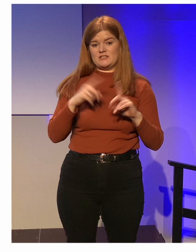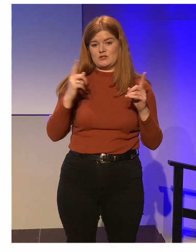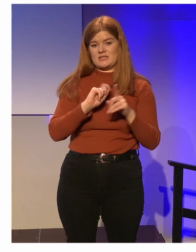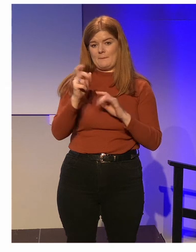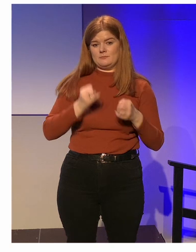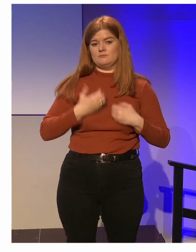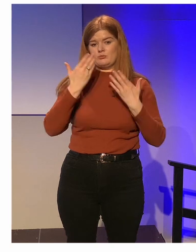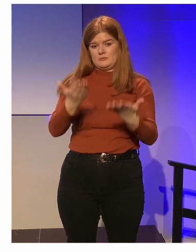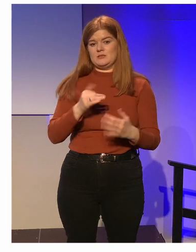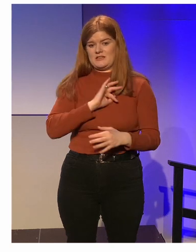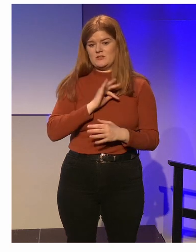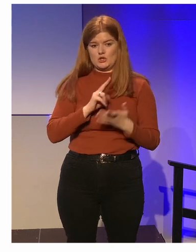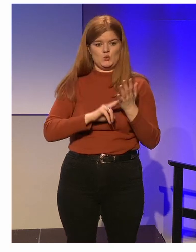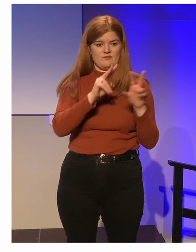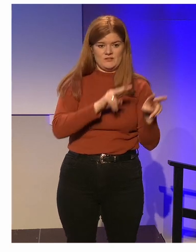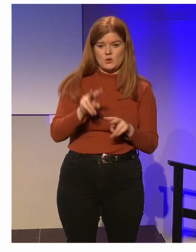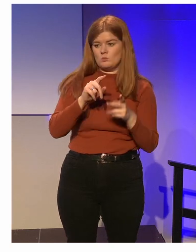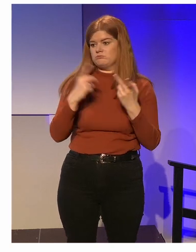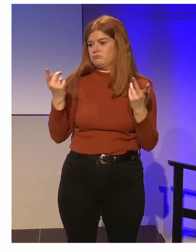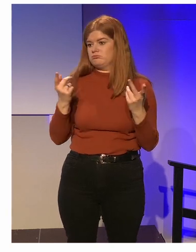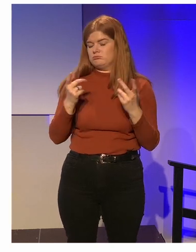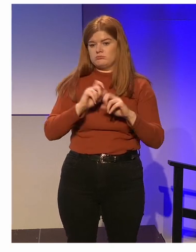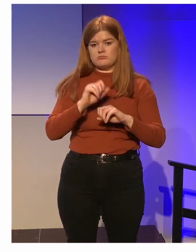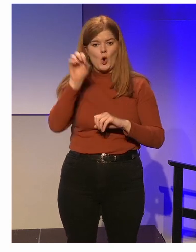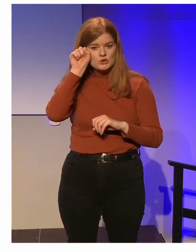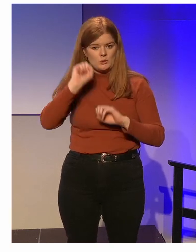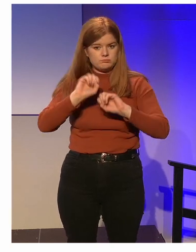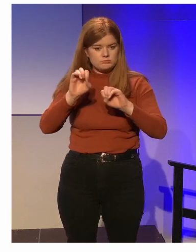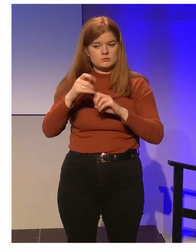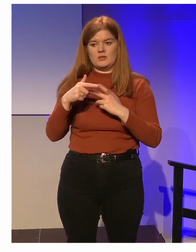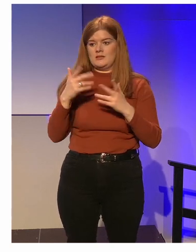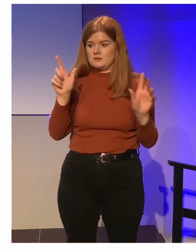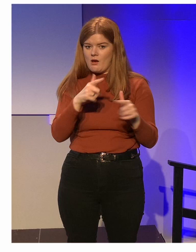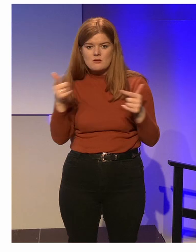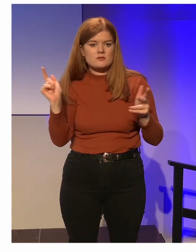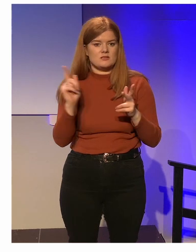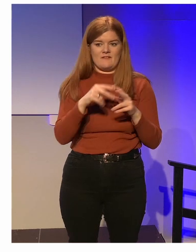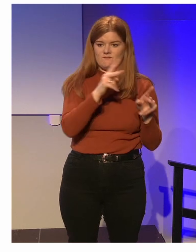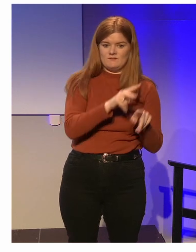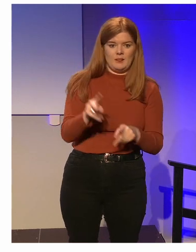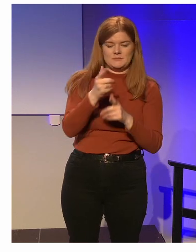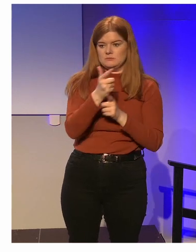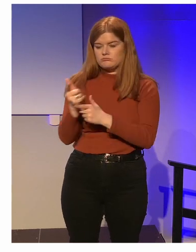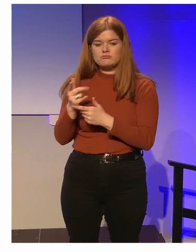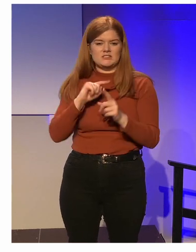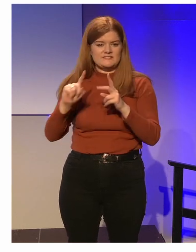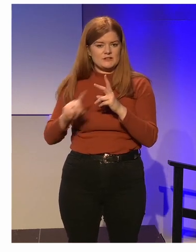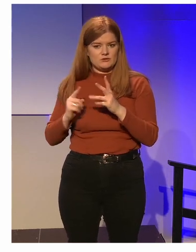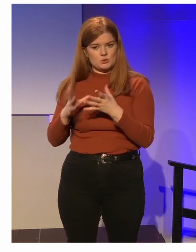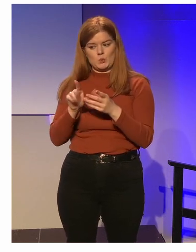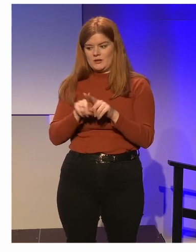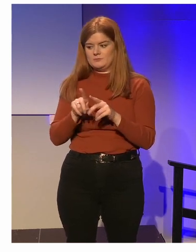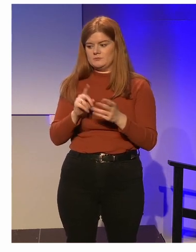of expressing themselves, like using video, using audio, like making songs, little films, those types of things as